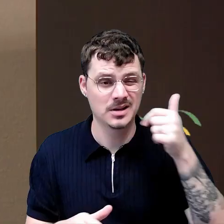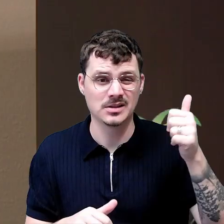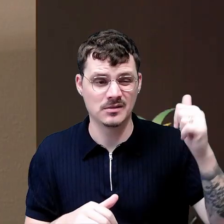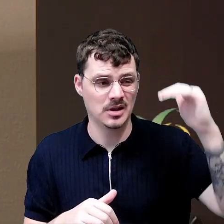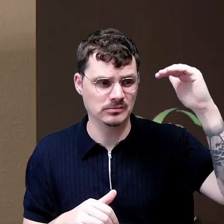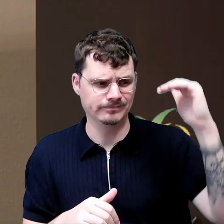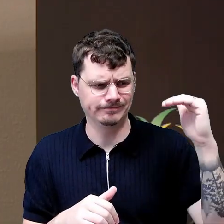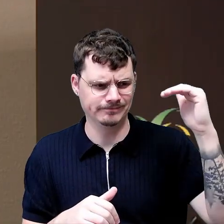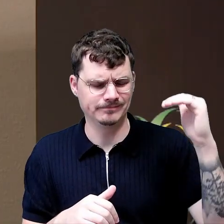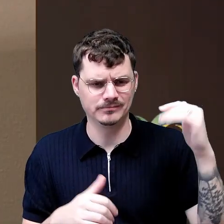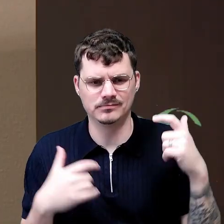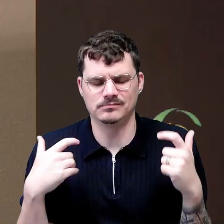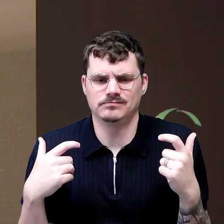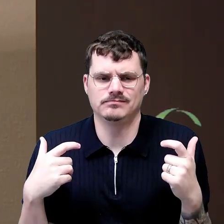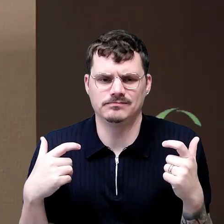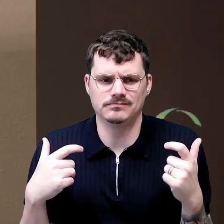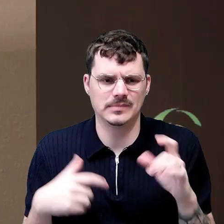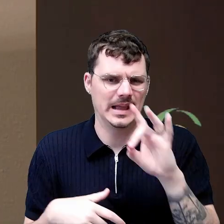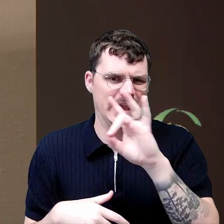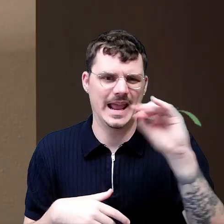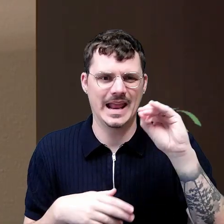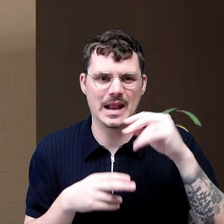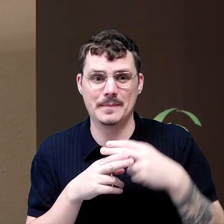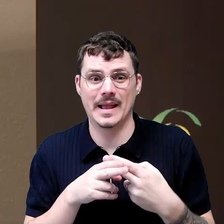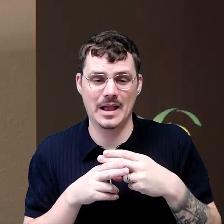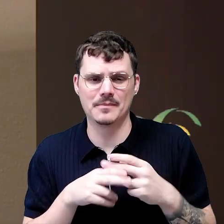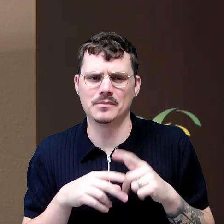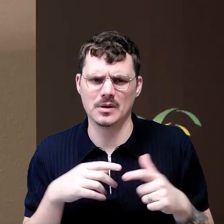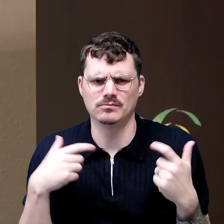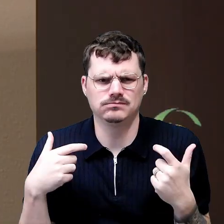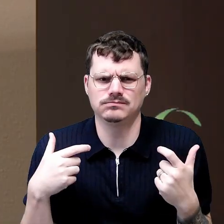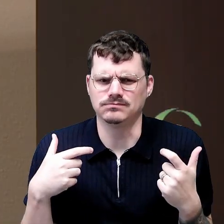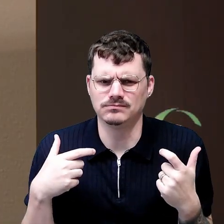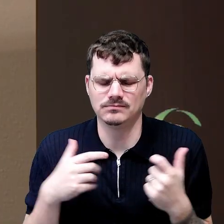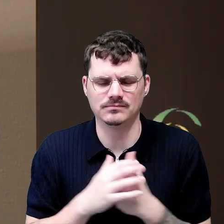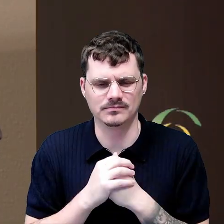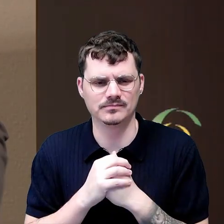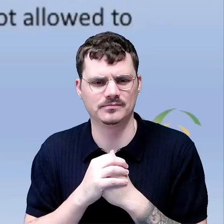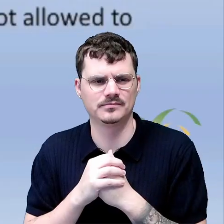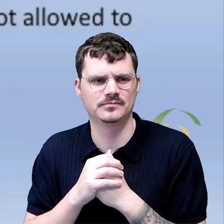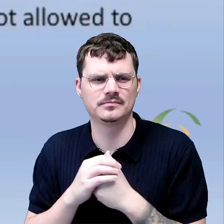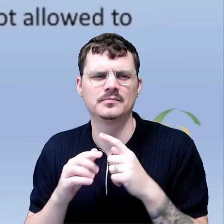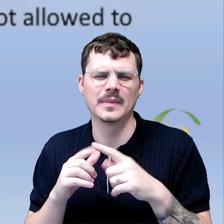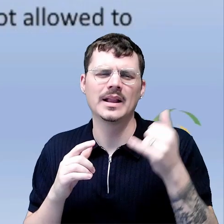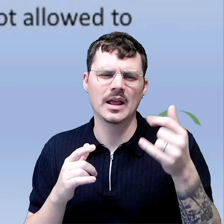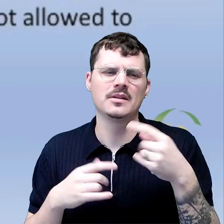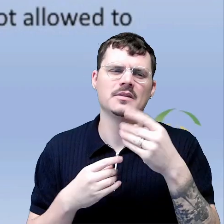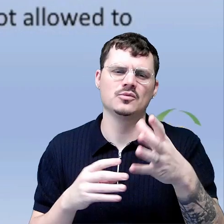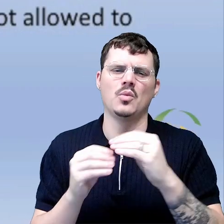big and a total powerhouse, 80 pounds of pure power. And gives you an